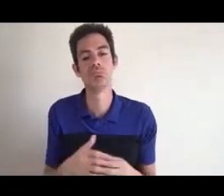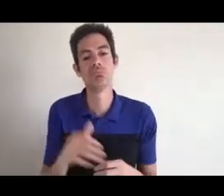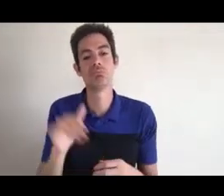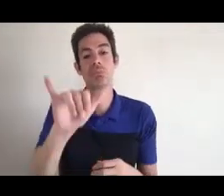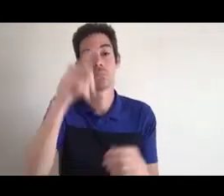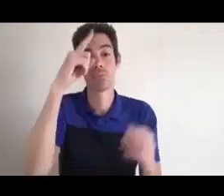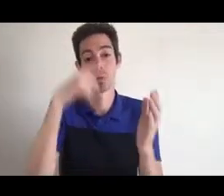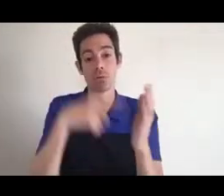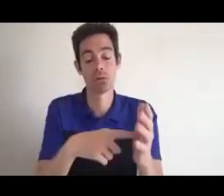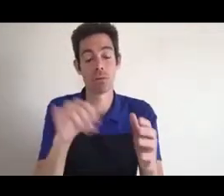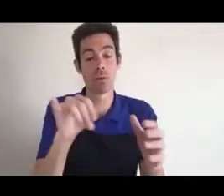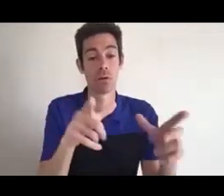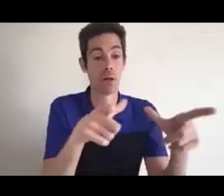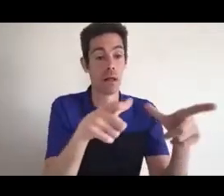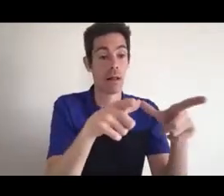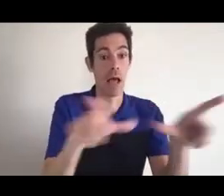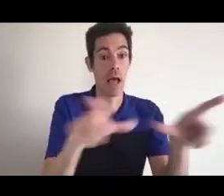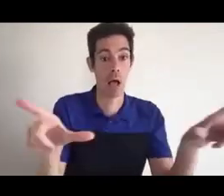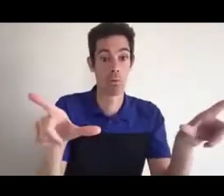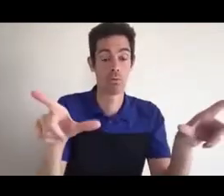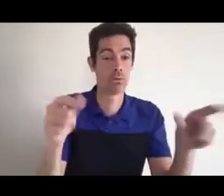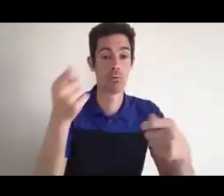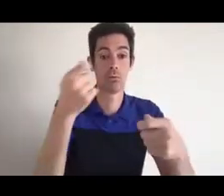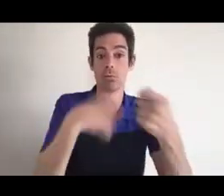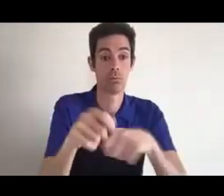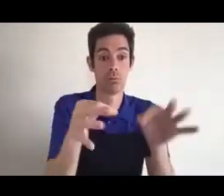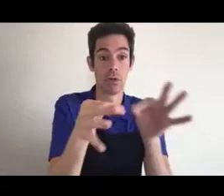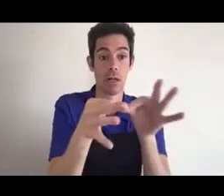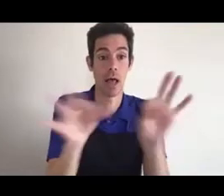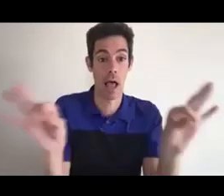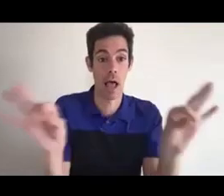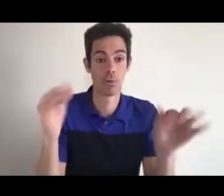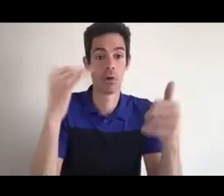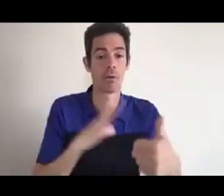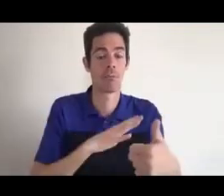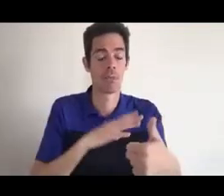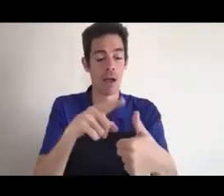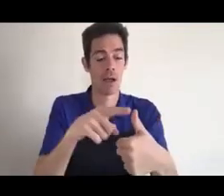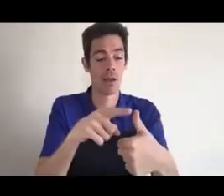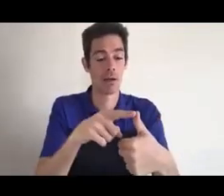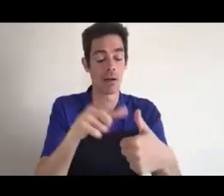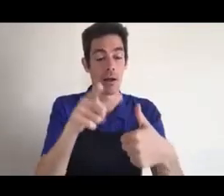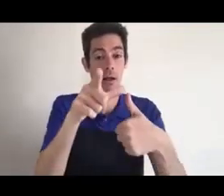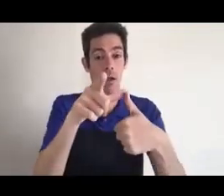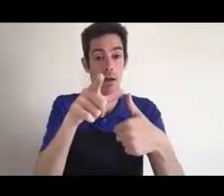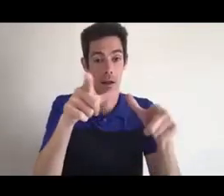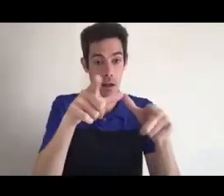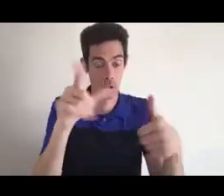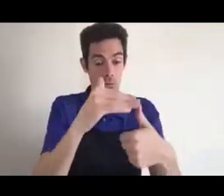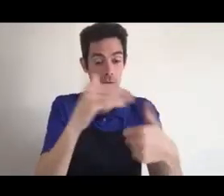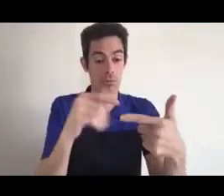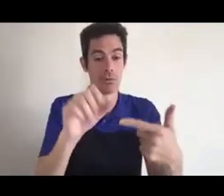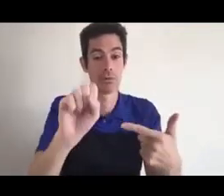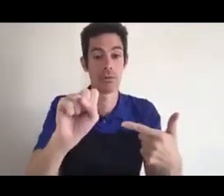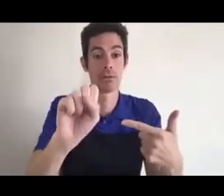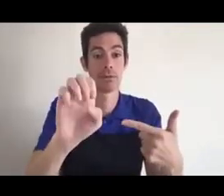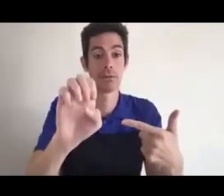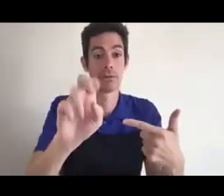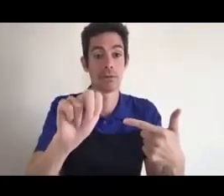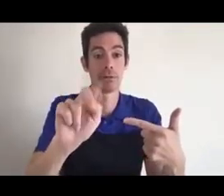necessarily. So for example, language, if you use this sign instead, that's